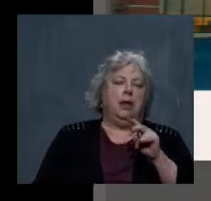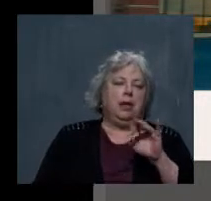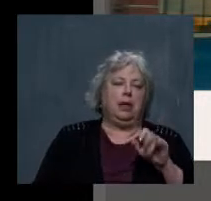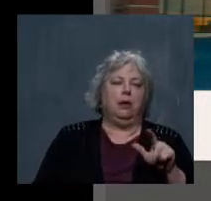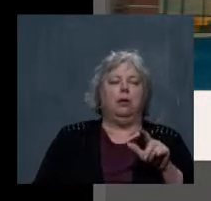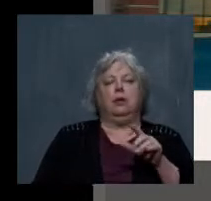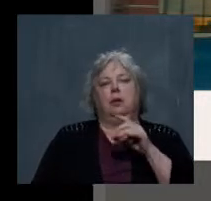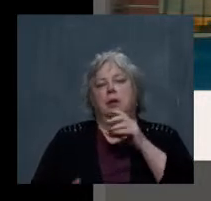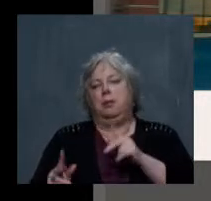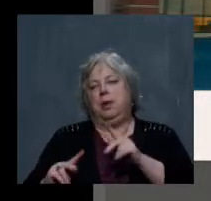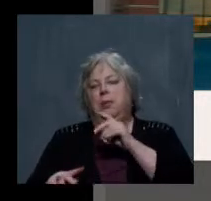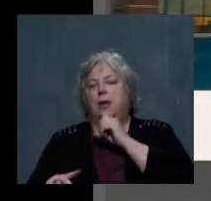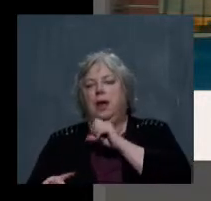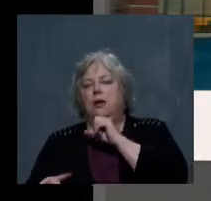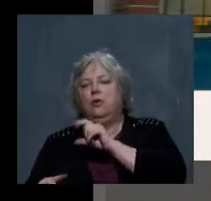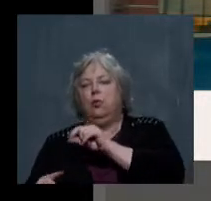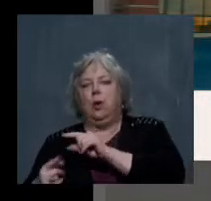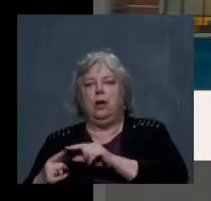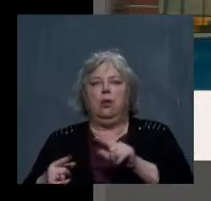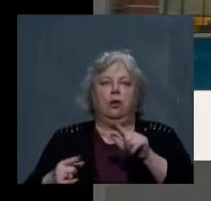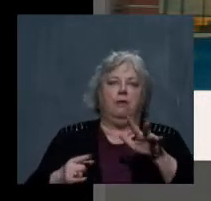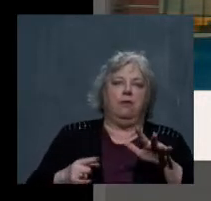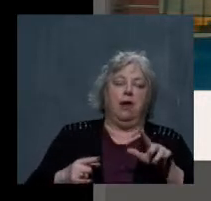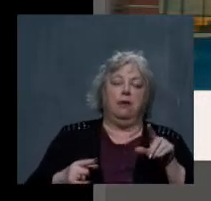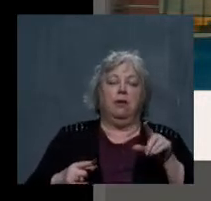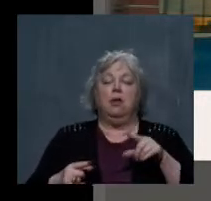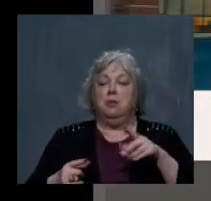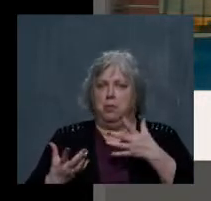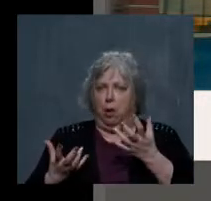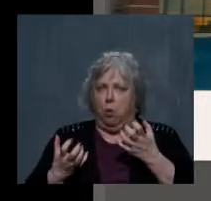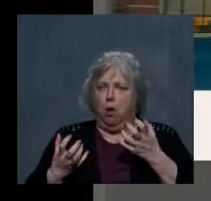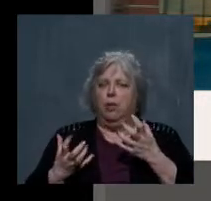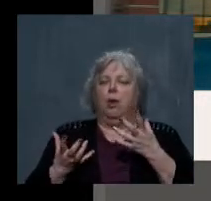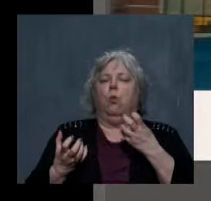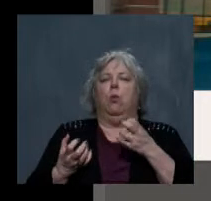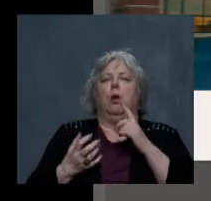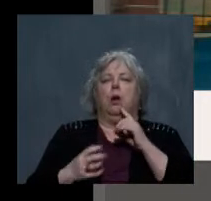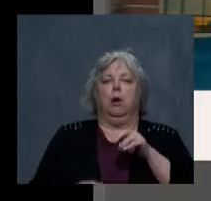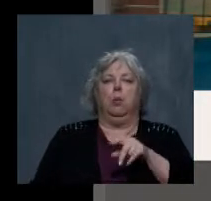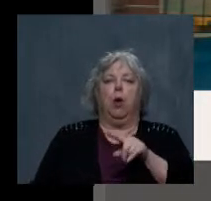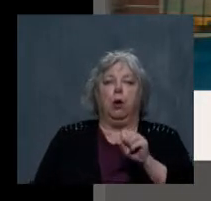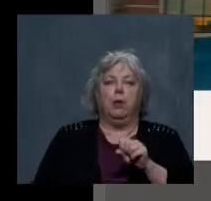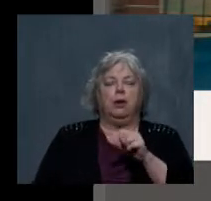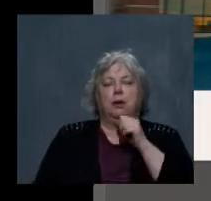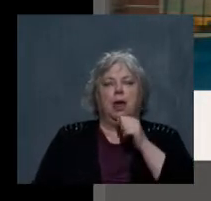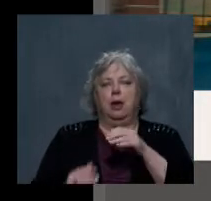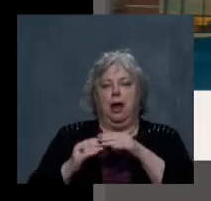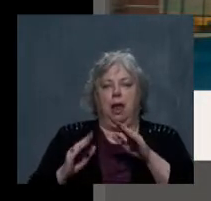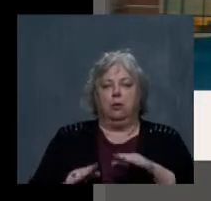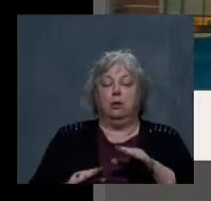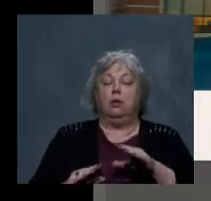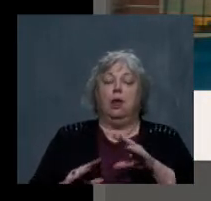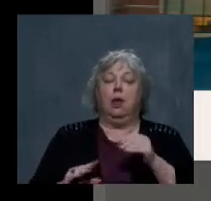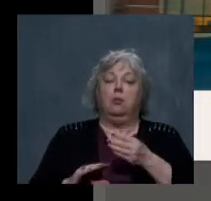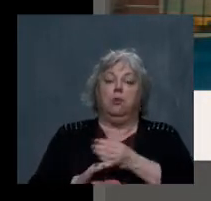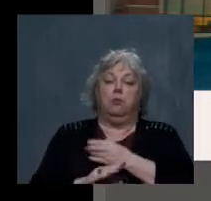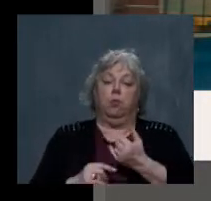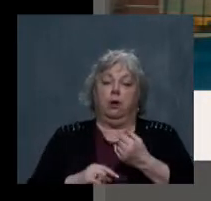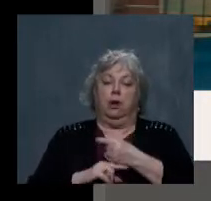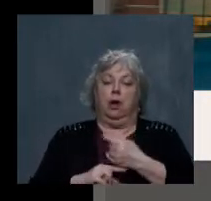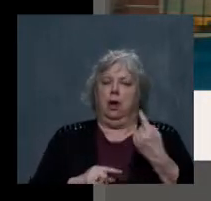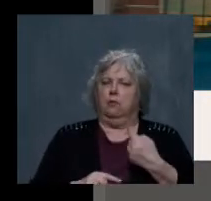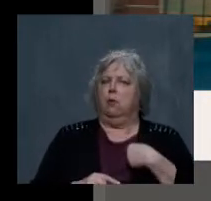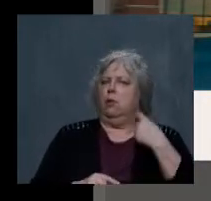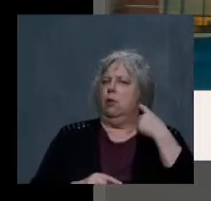to 35, they really want this type of space. They would like to be dense. And, you know, before this time right today, I've always